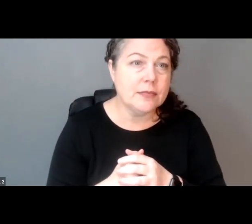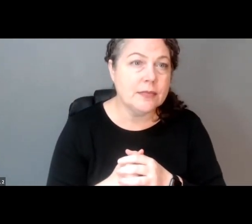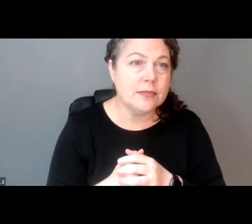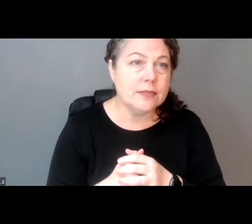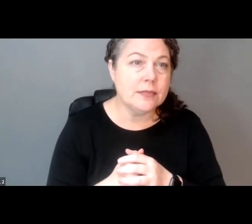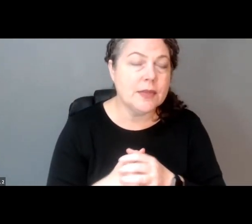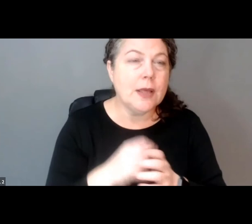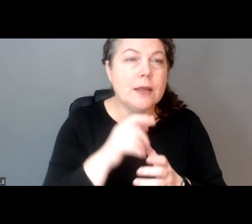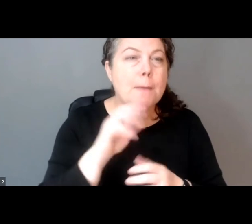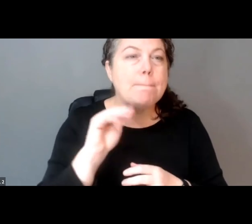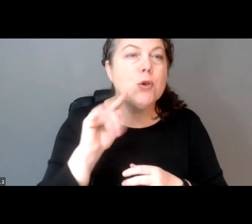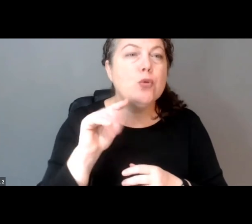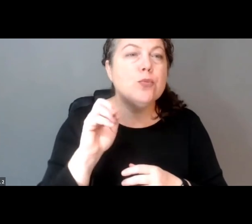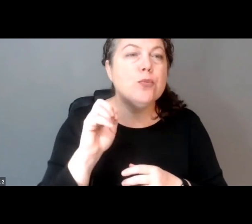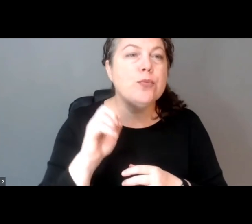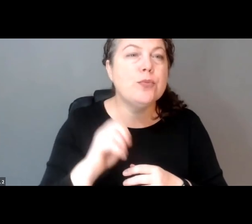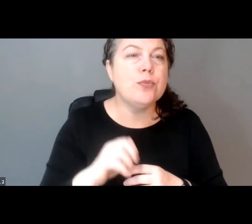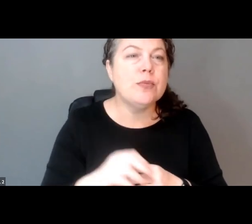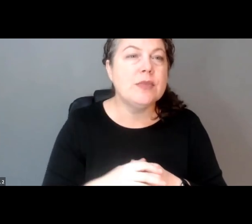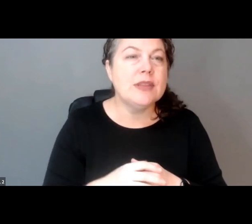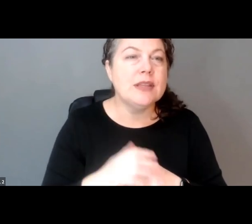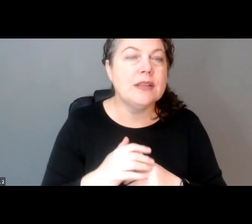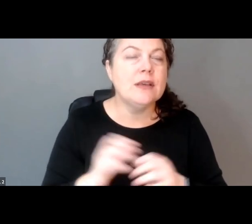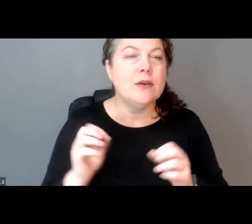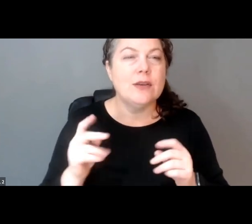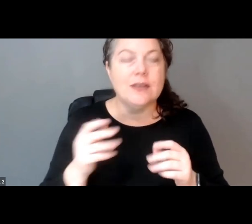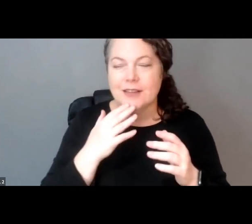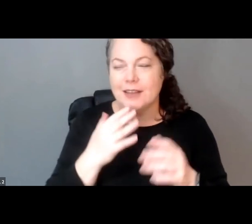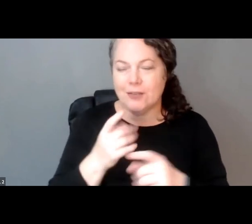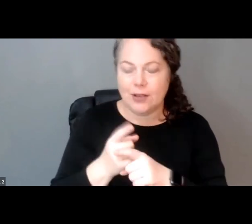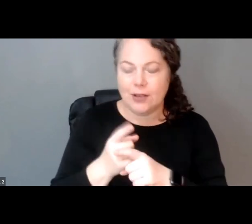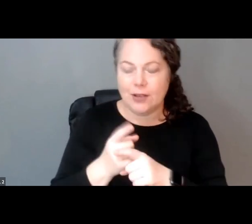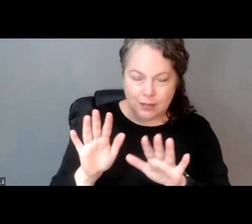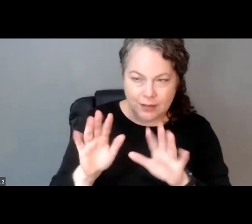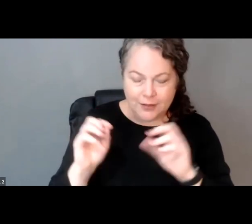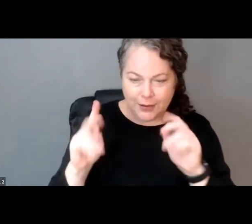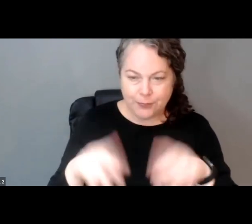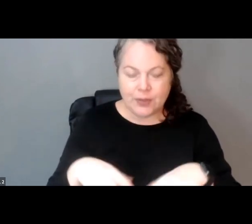You're on mute. Sorry. Great. Thank you. Just making sure.